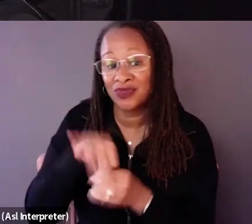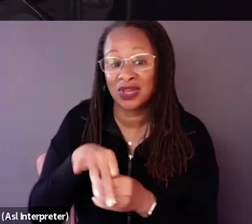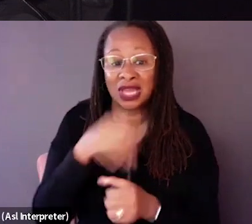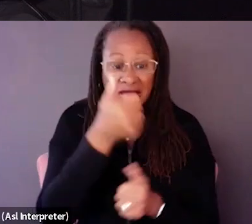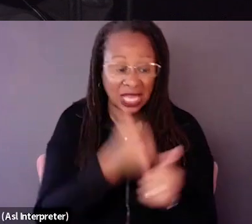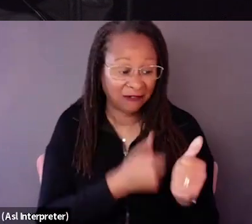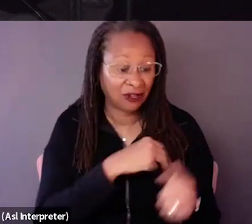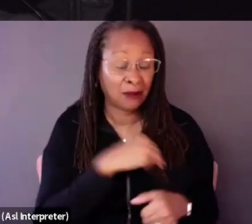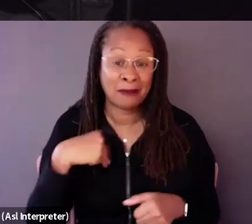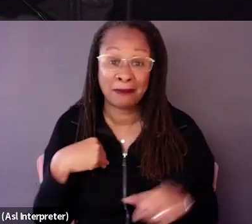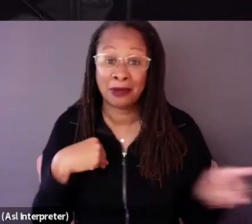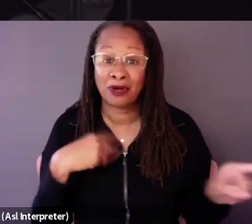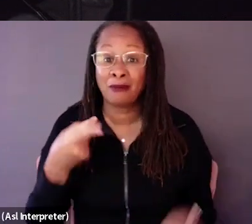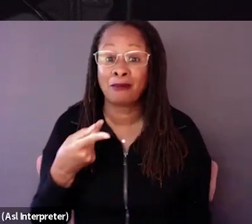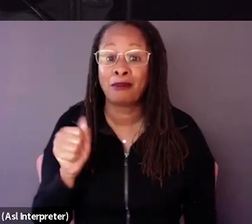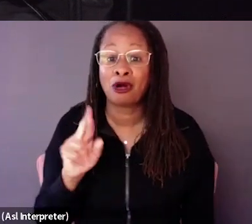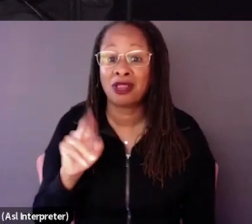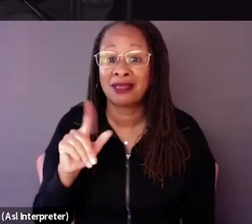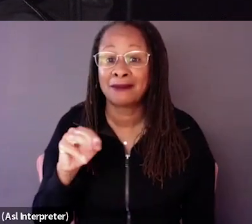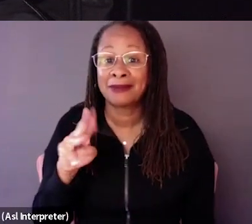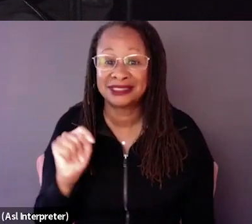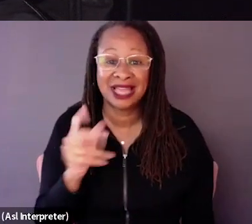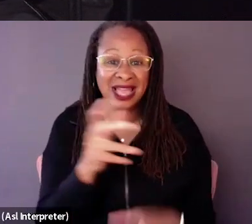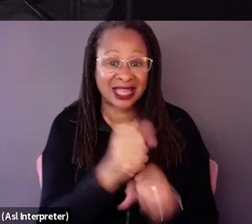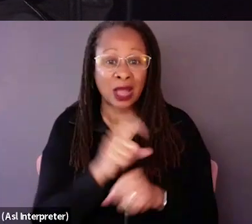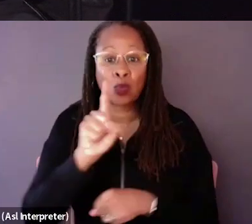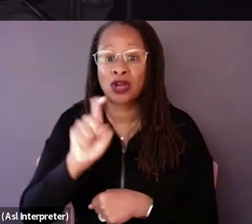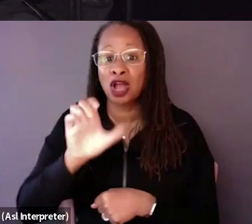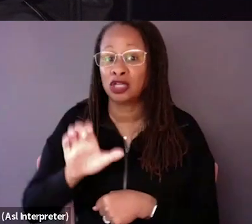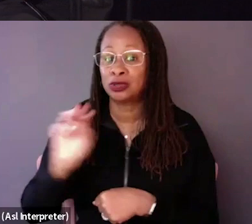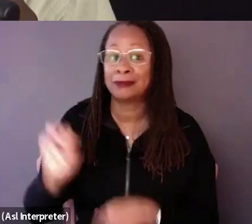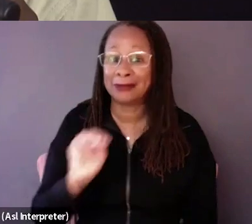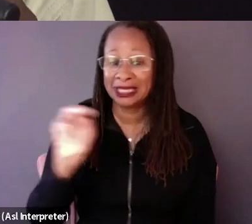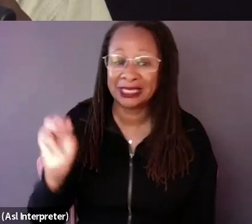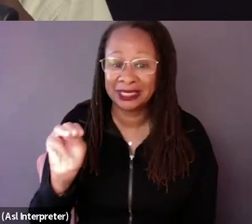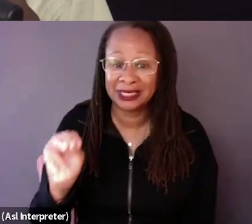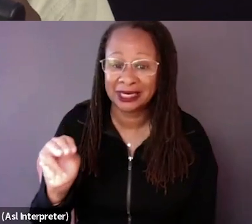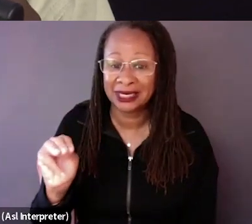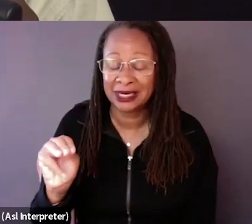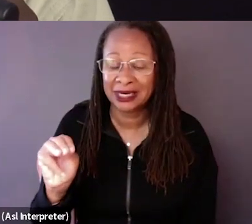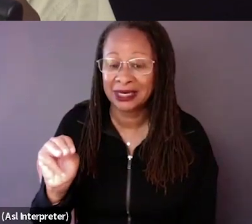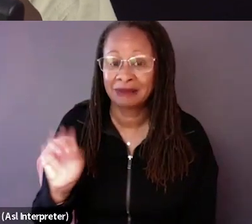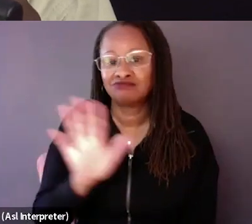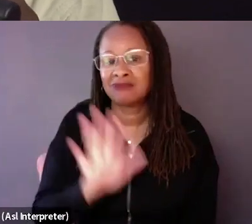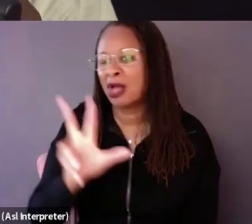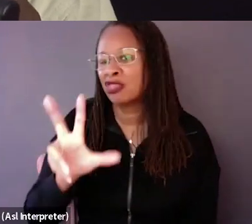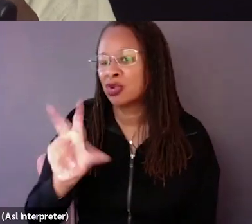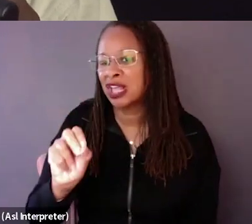there's cameras around, they would do less, yeah. Okay, I have time for one more question.